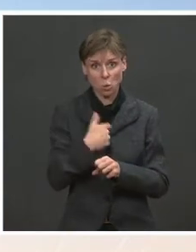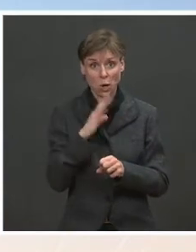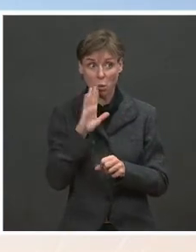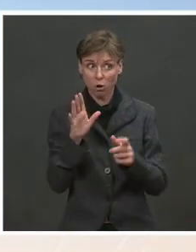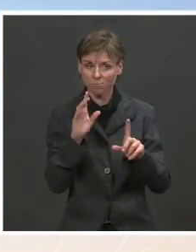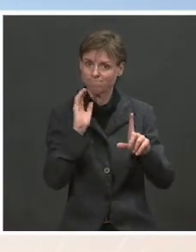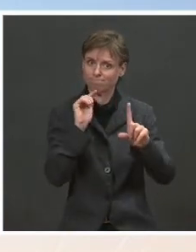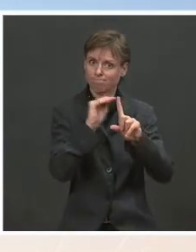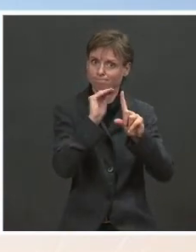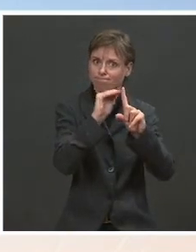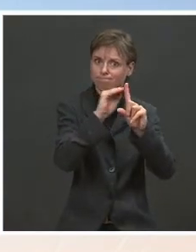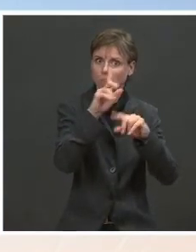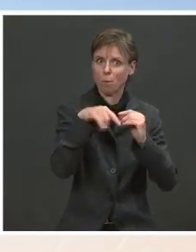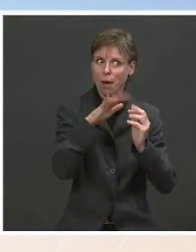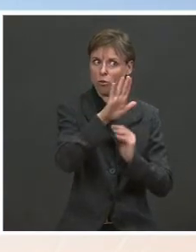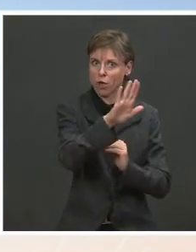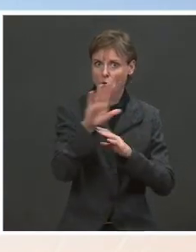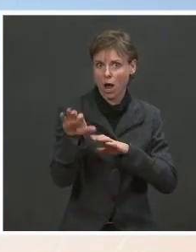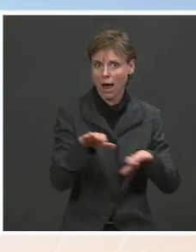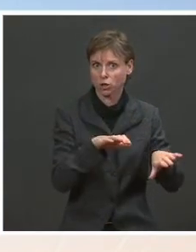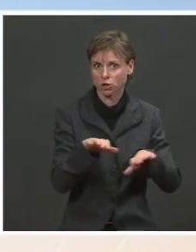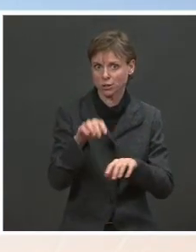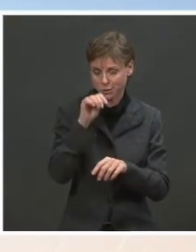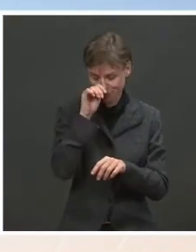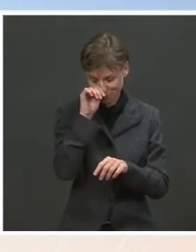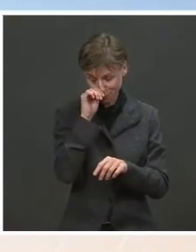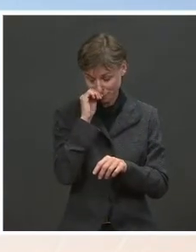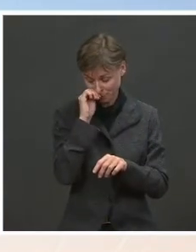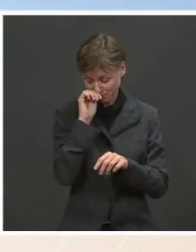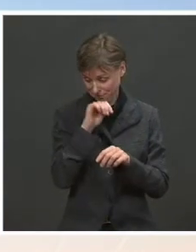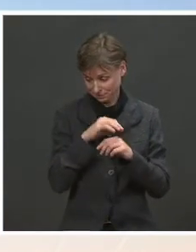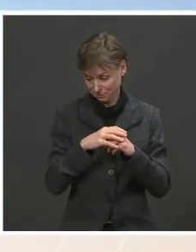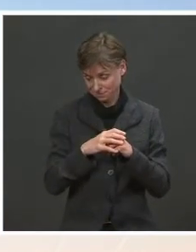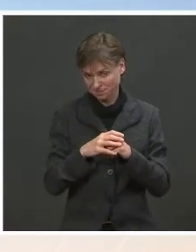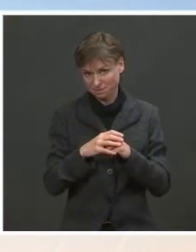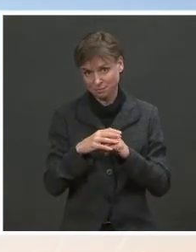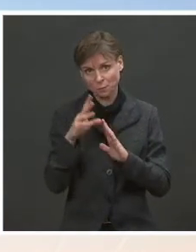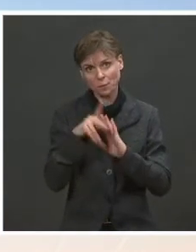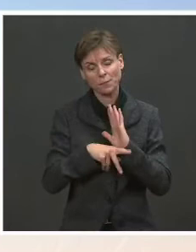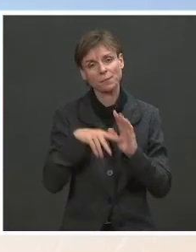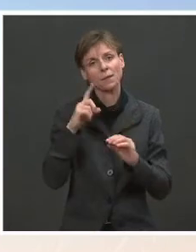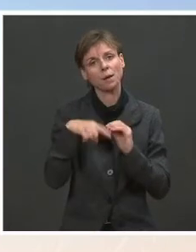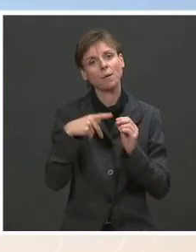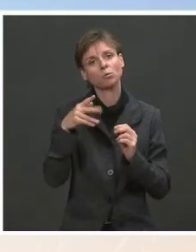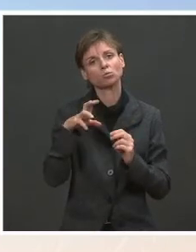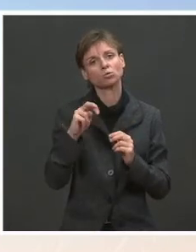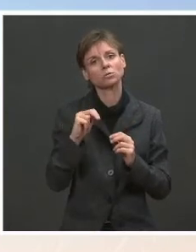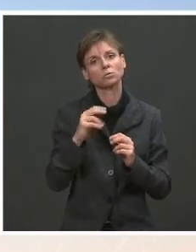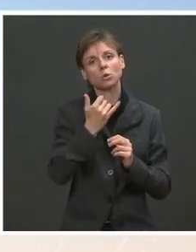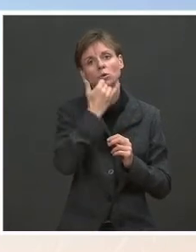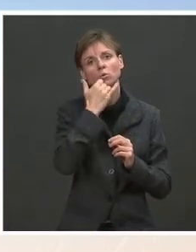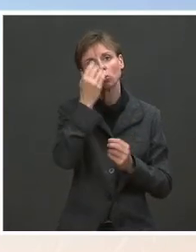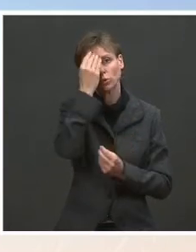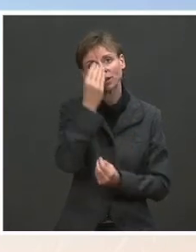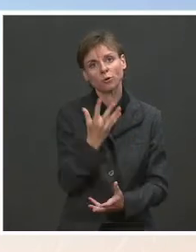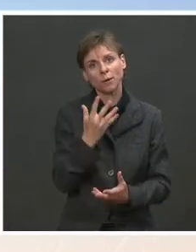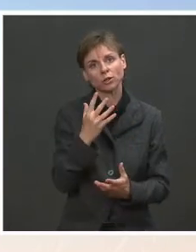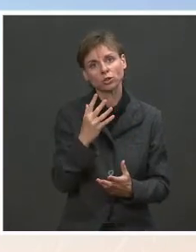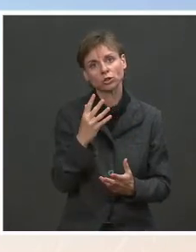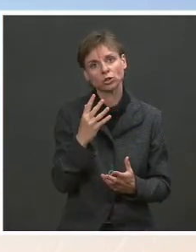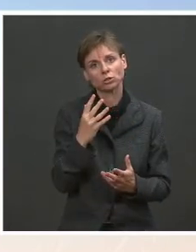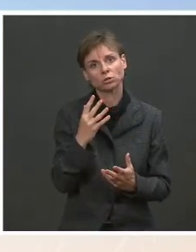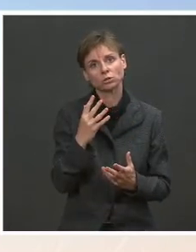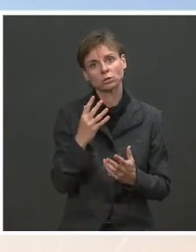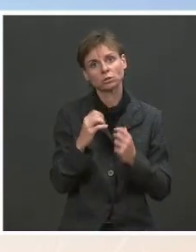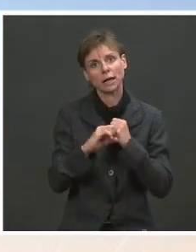report. It said proxies for President Putin have undergone a disinformation or underwent a disinformation campaign, in particular alleging